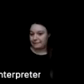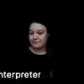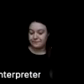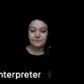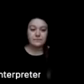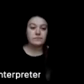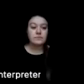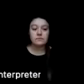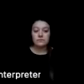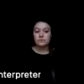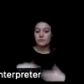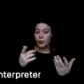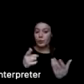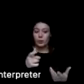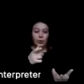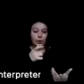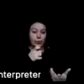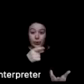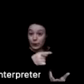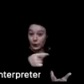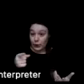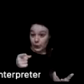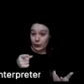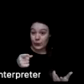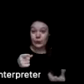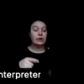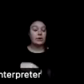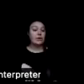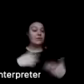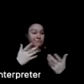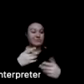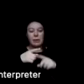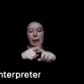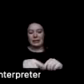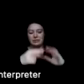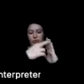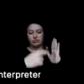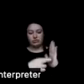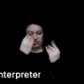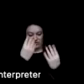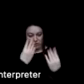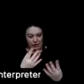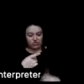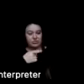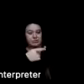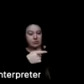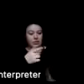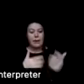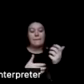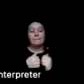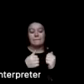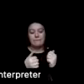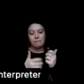So who are you and why are you attending? Based on registration, more than 3/4 of you identified as being